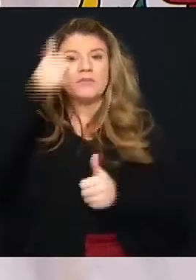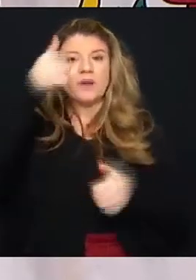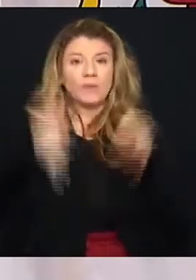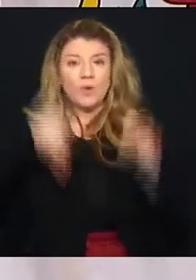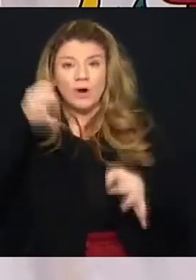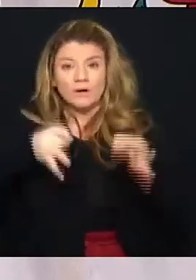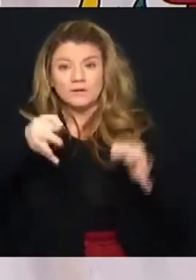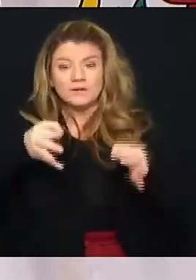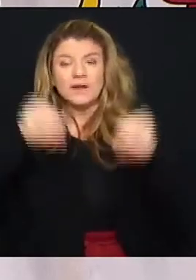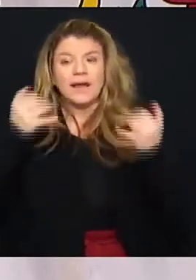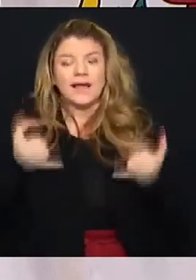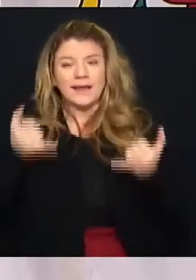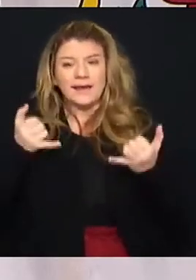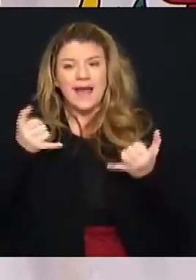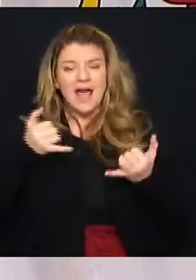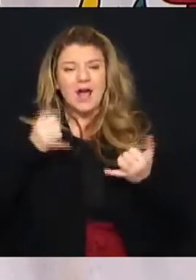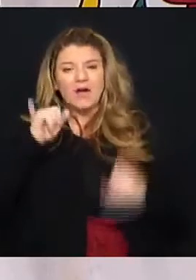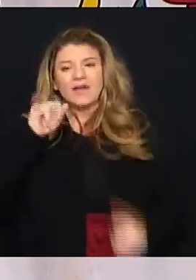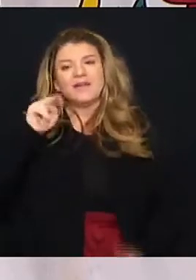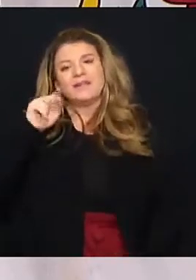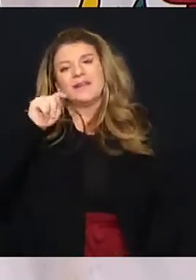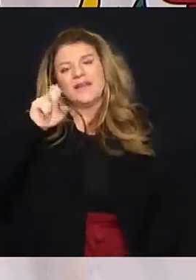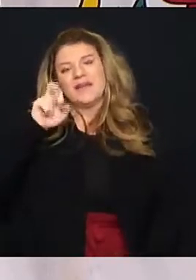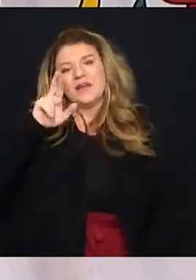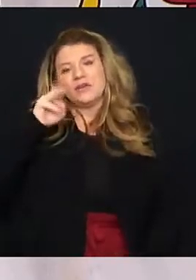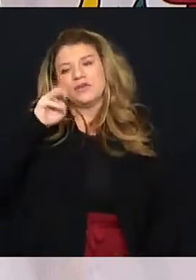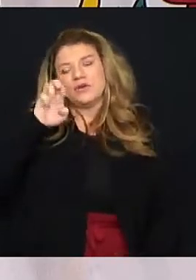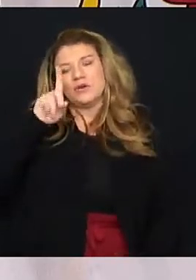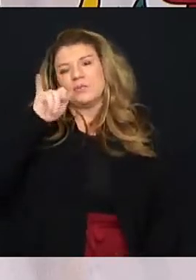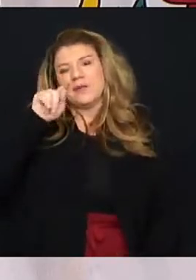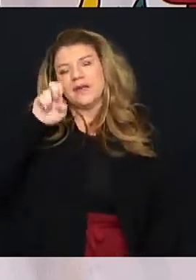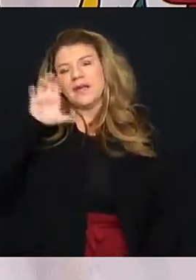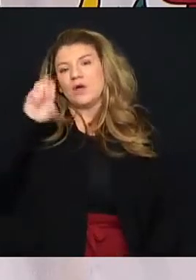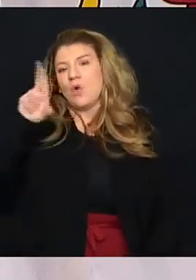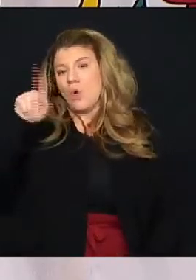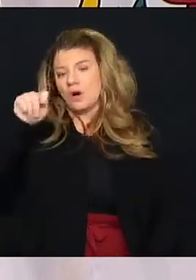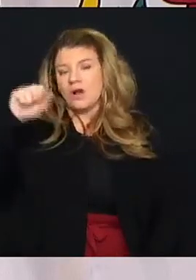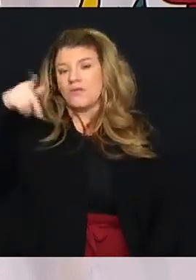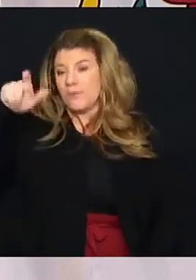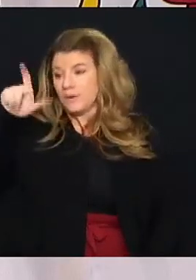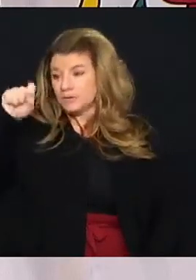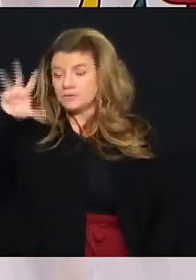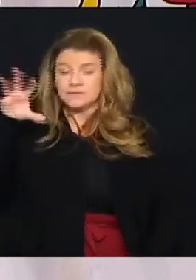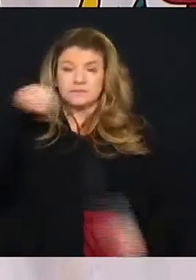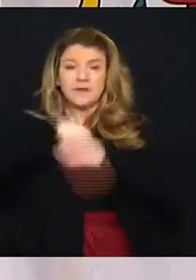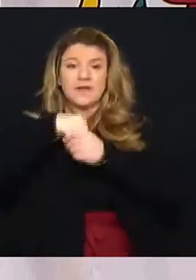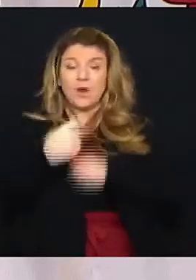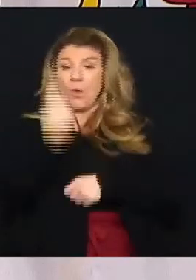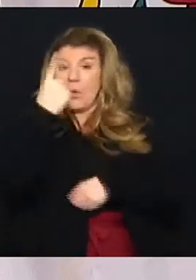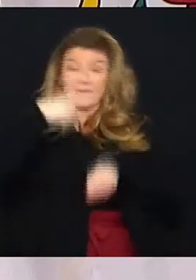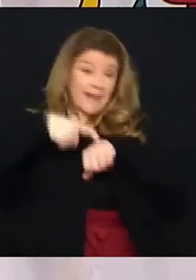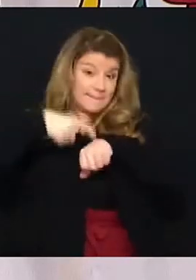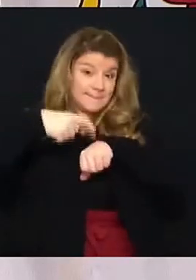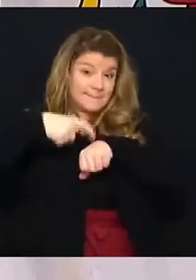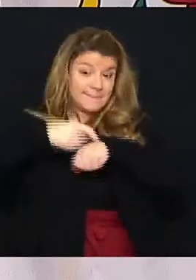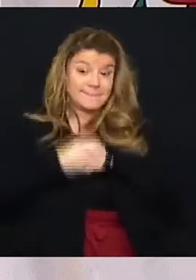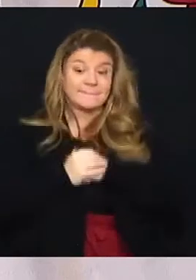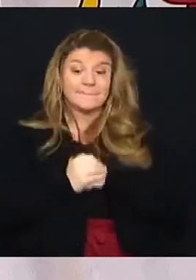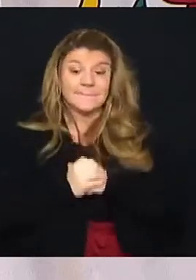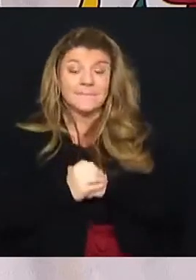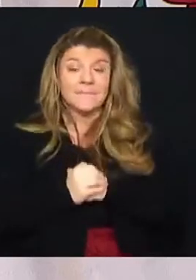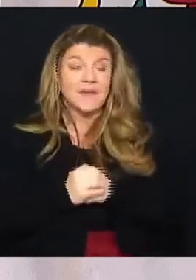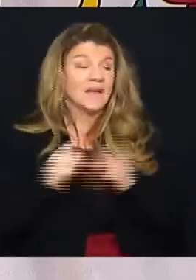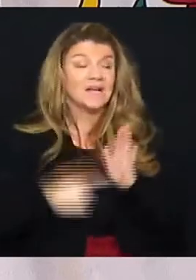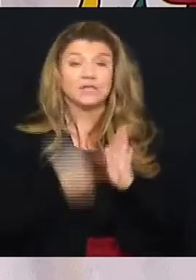and now the Intermediate Court of Appeals like this, and all at one time. Now, it is a one-time